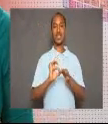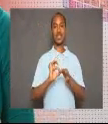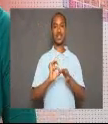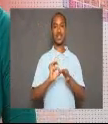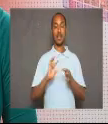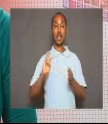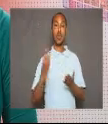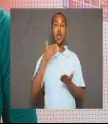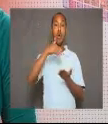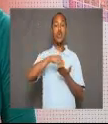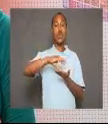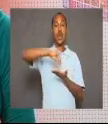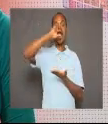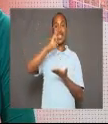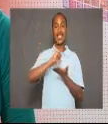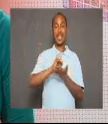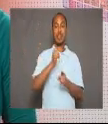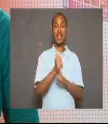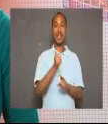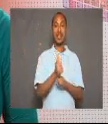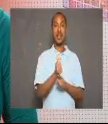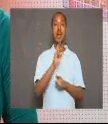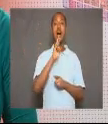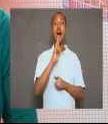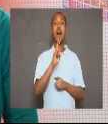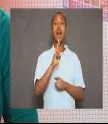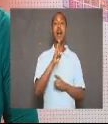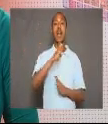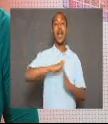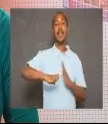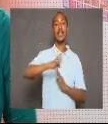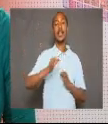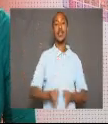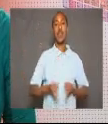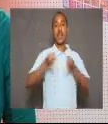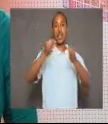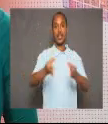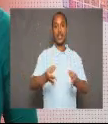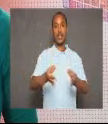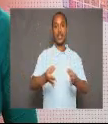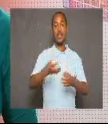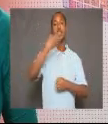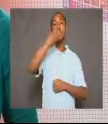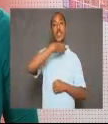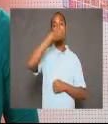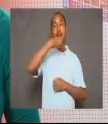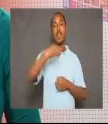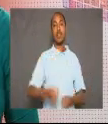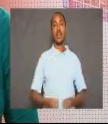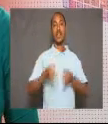We also learned that metals are electrically conductive, thermally